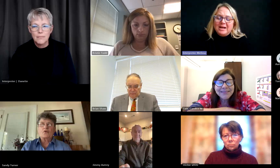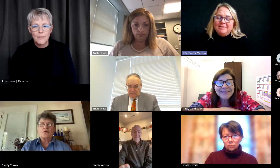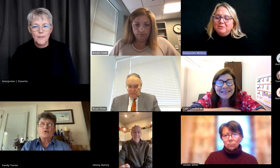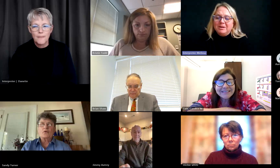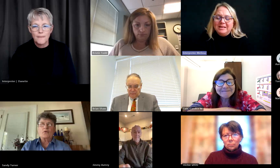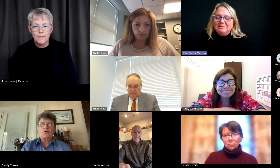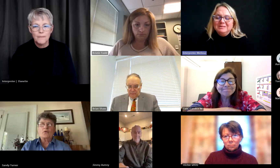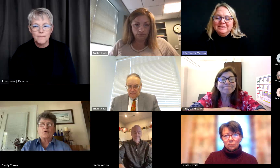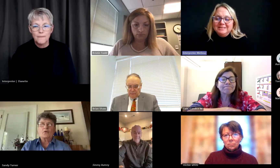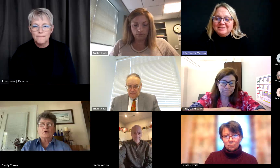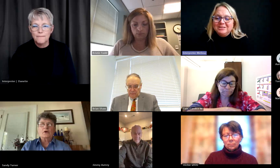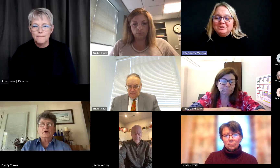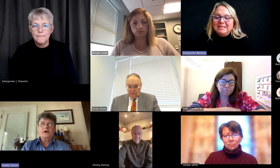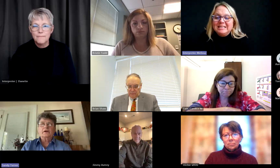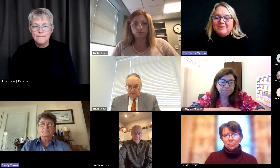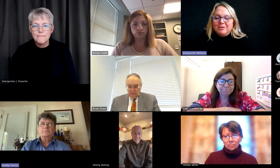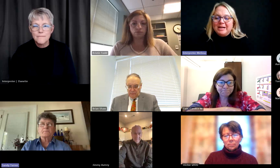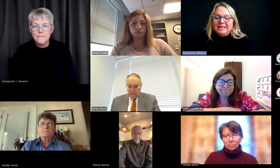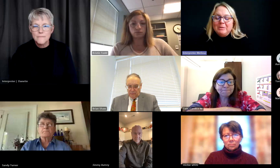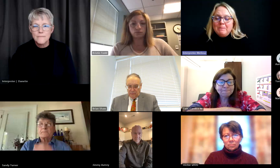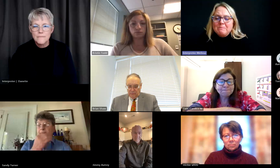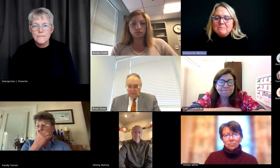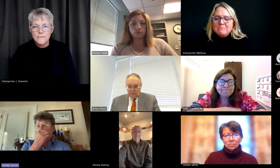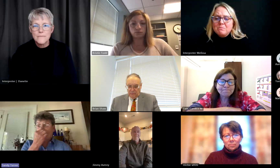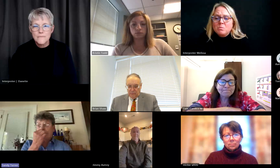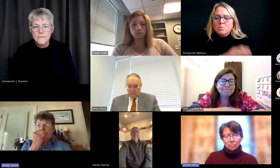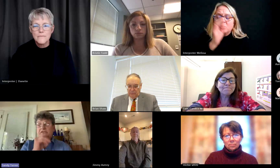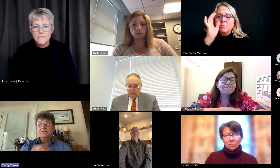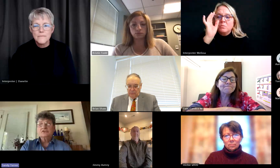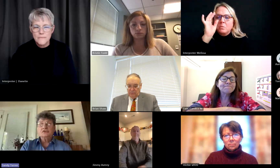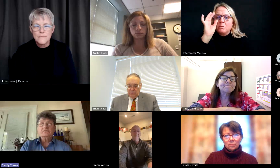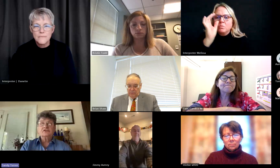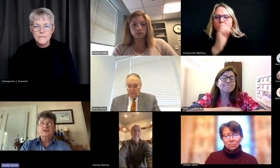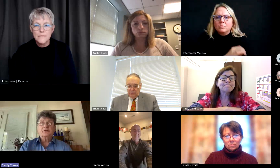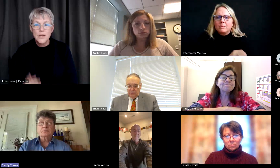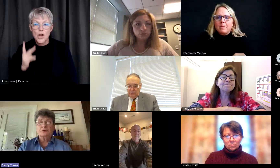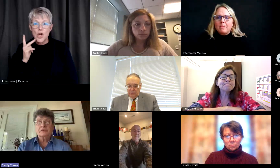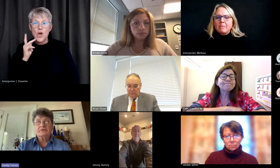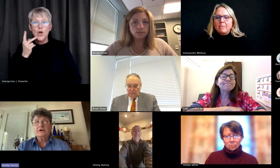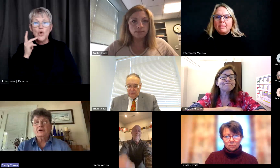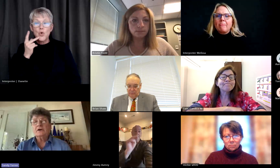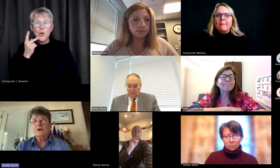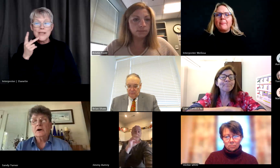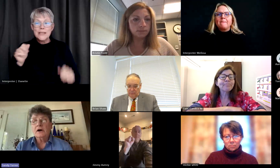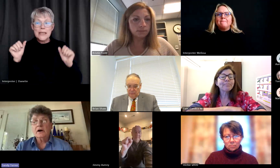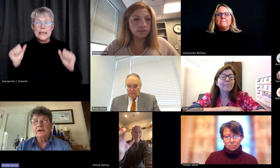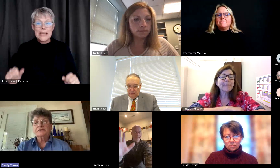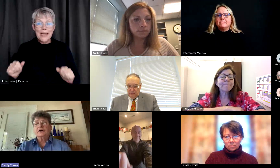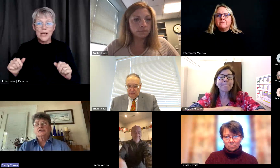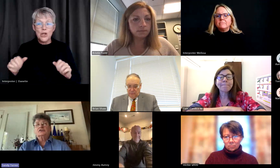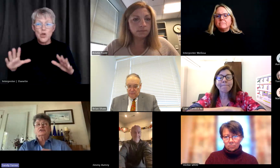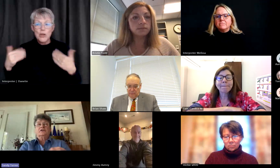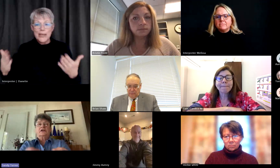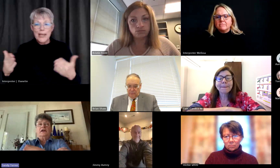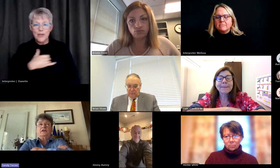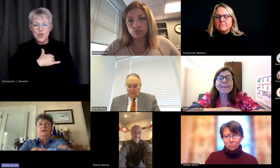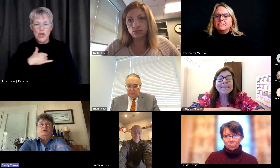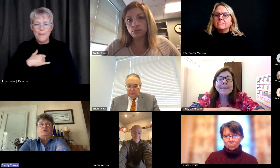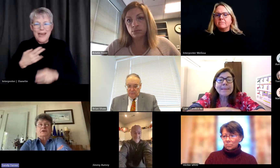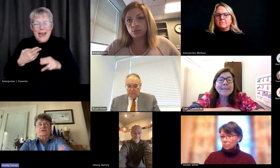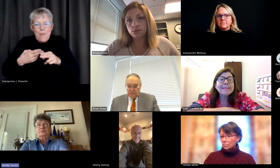work with the iPhone right now, just to try to see everybody. Kristen, could you give Jimmy a brief introduction to